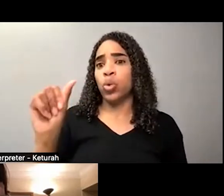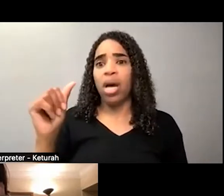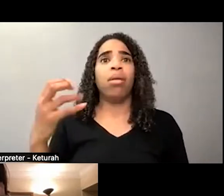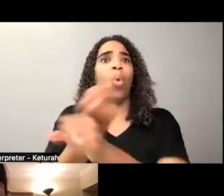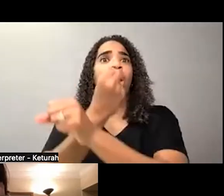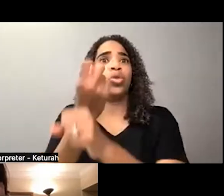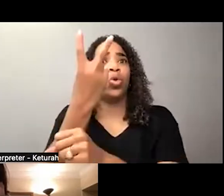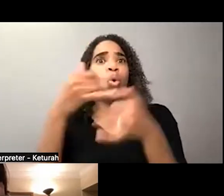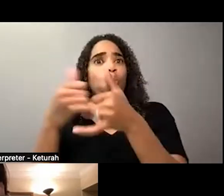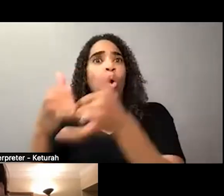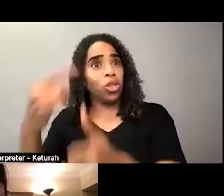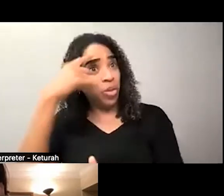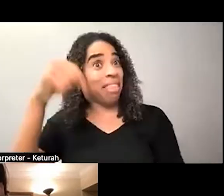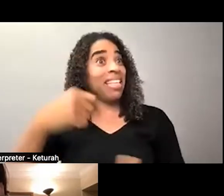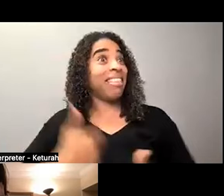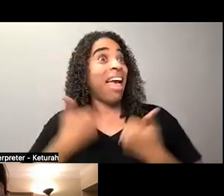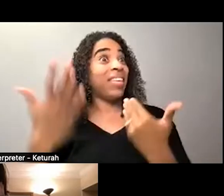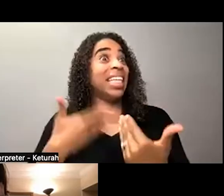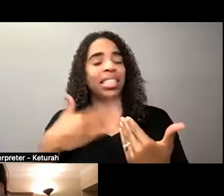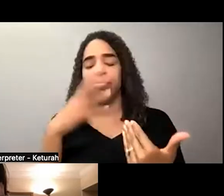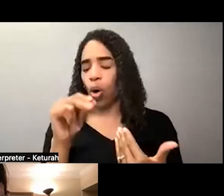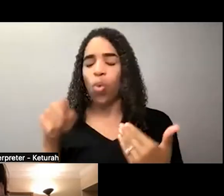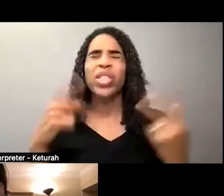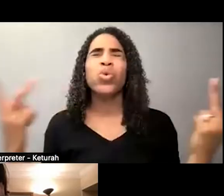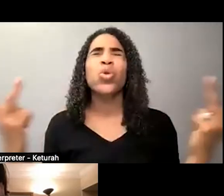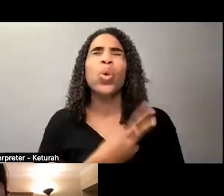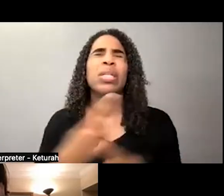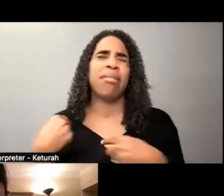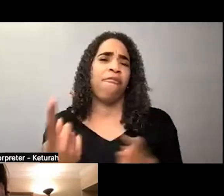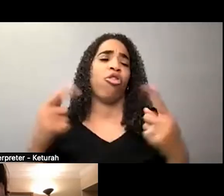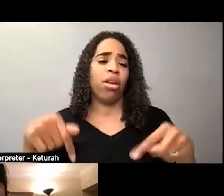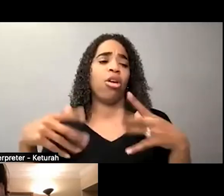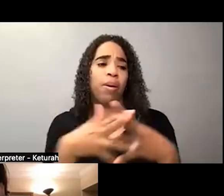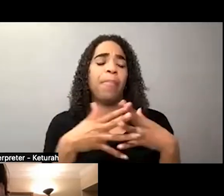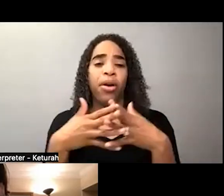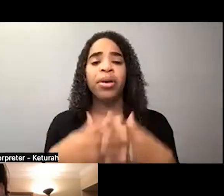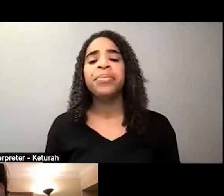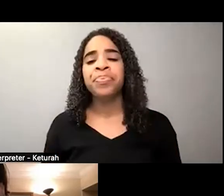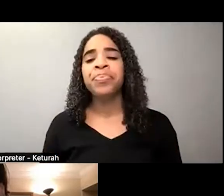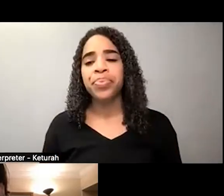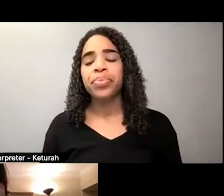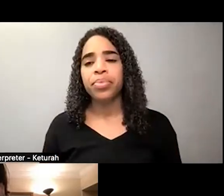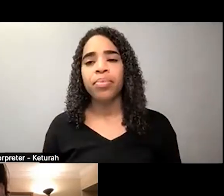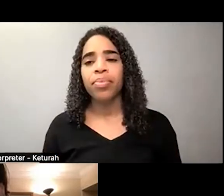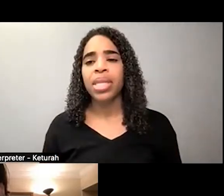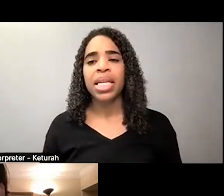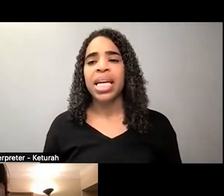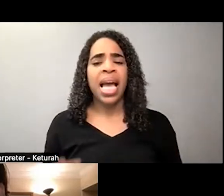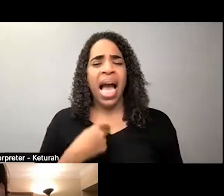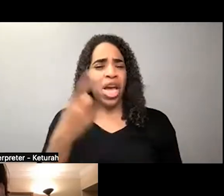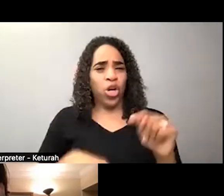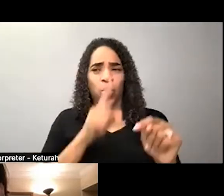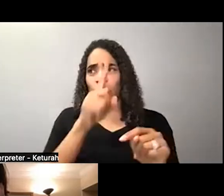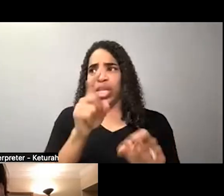think life would be easier for me. It got the worst ever. I couldn't really work because I didn't